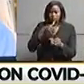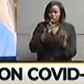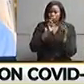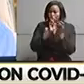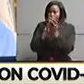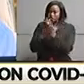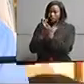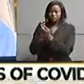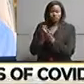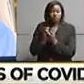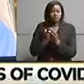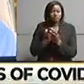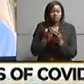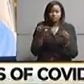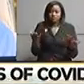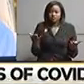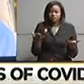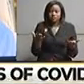consultation